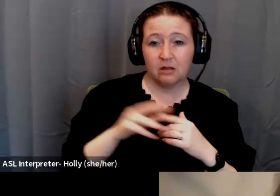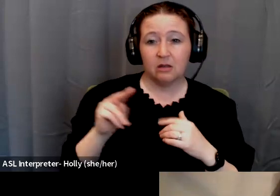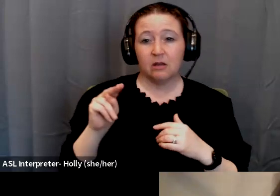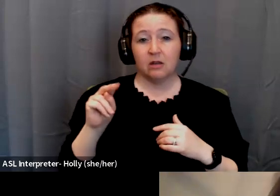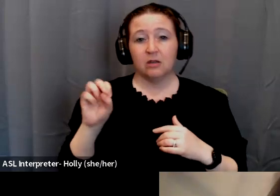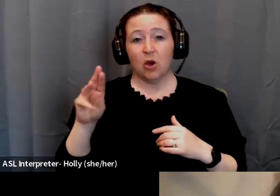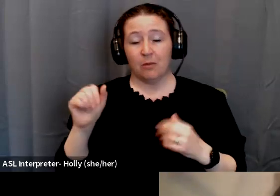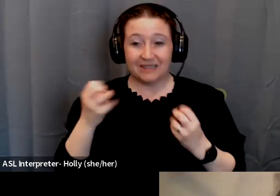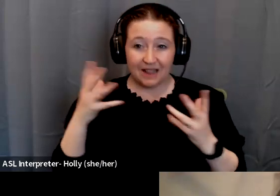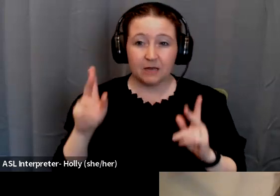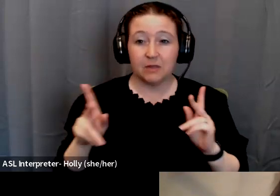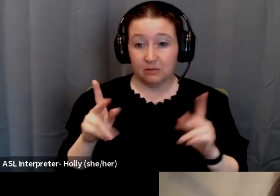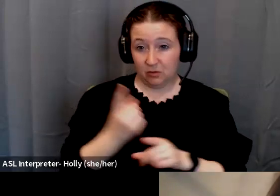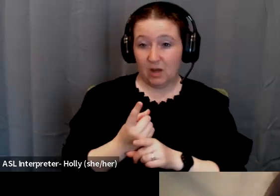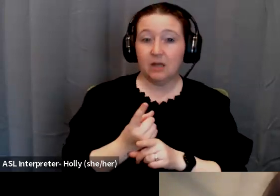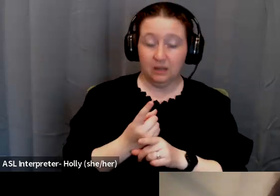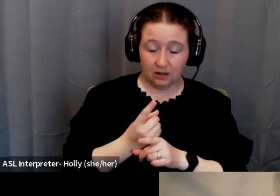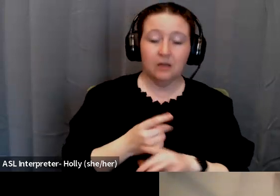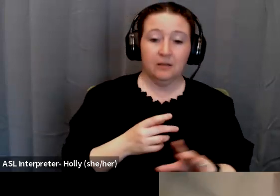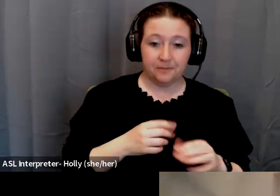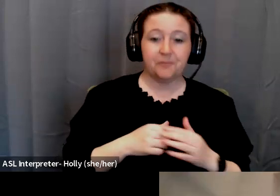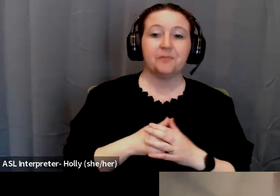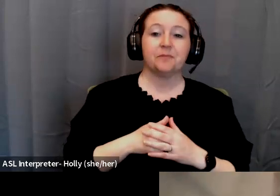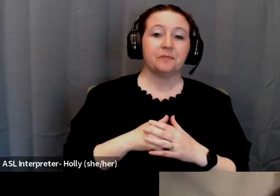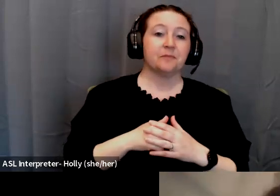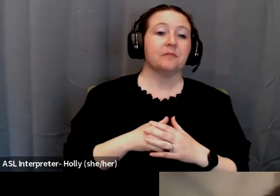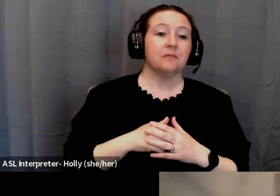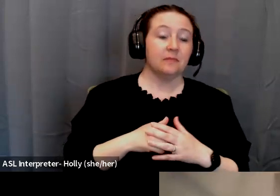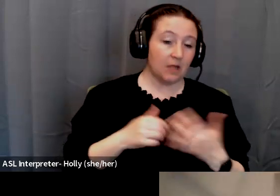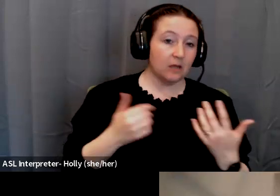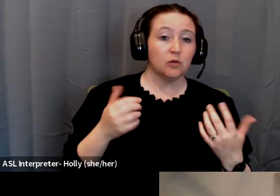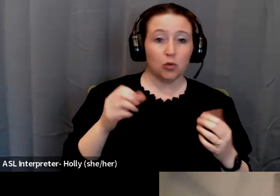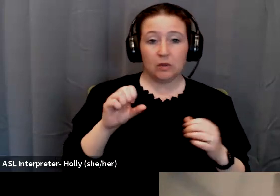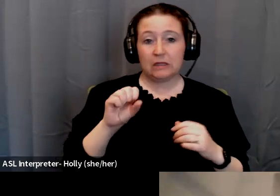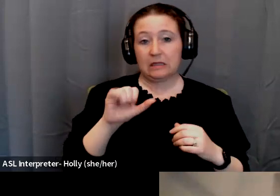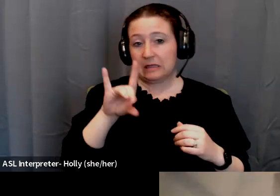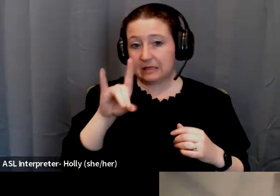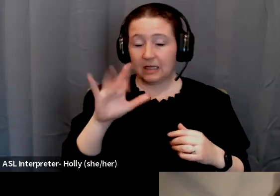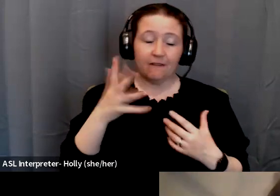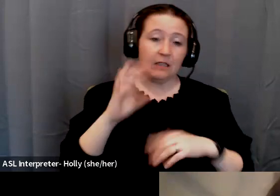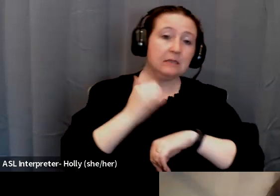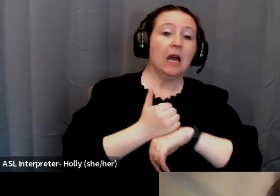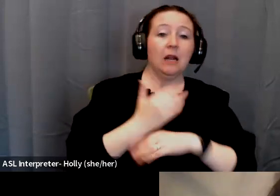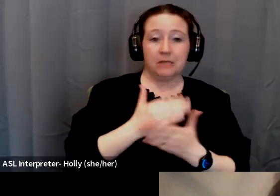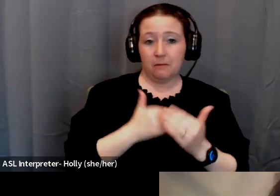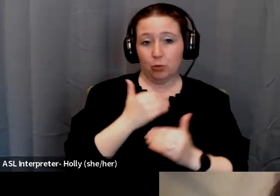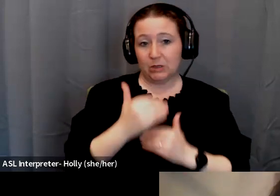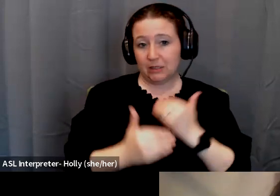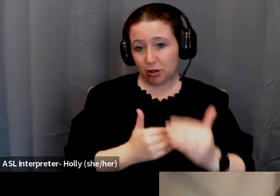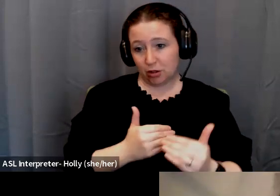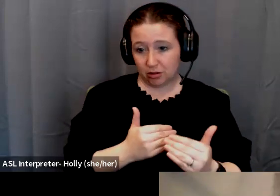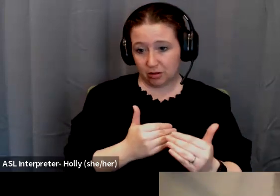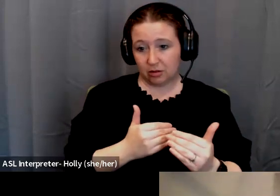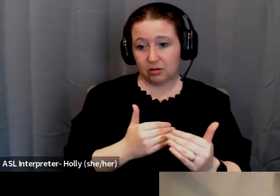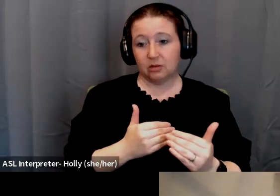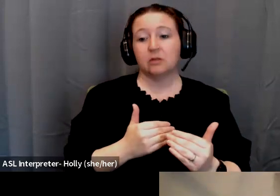It's a lot of people, right? And as a result, the Synod has adopted some procedures, including